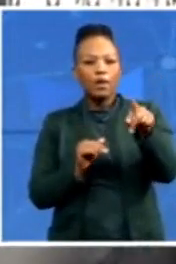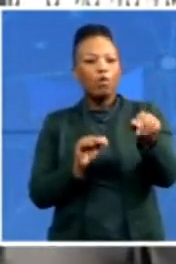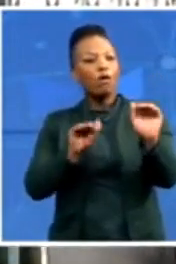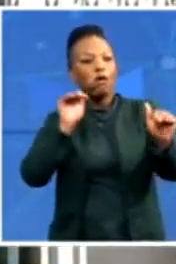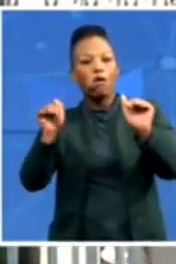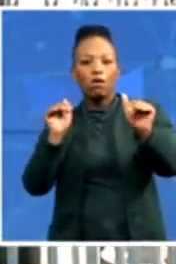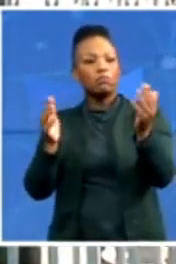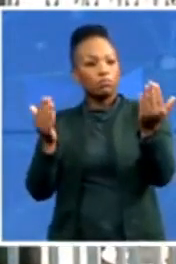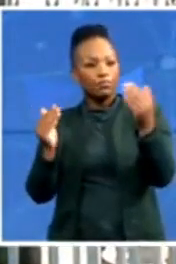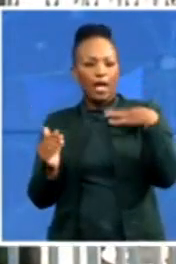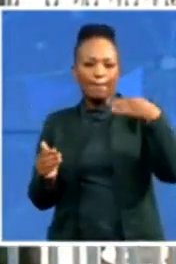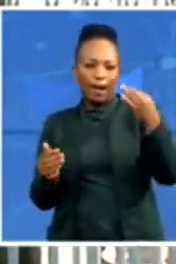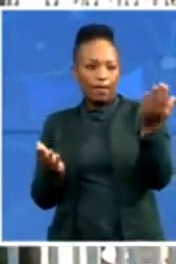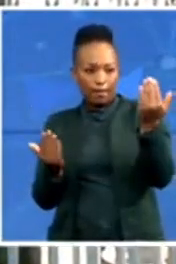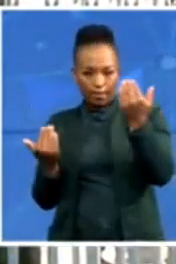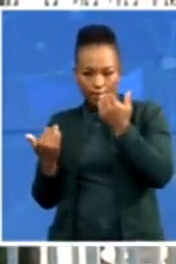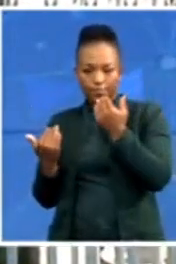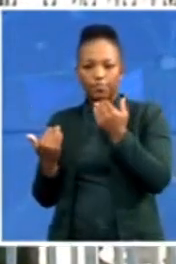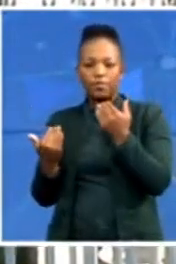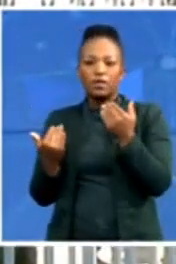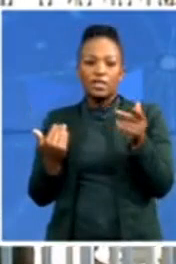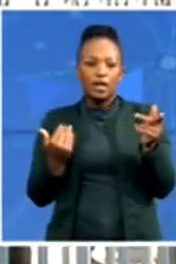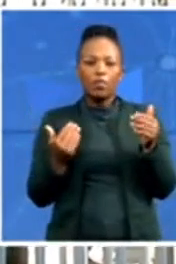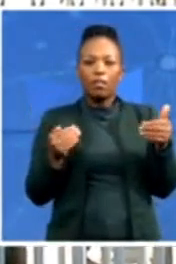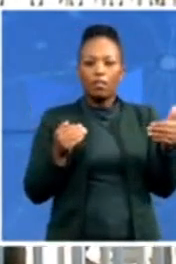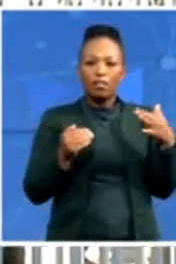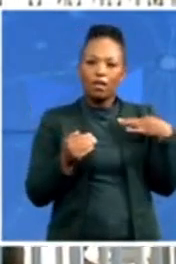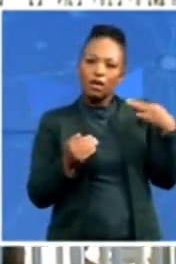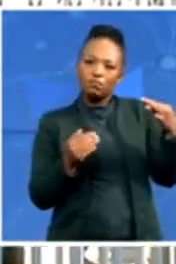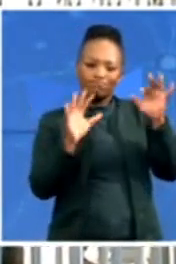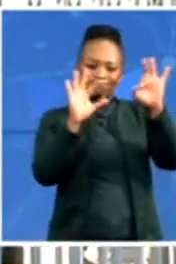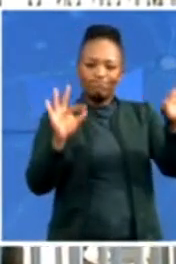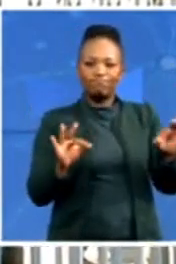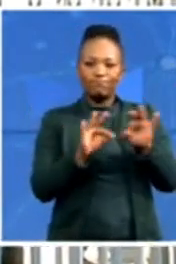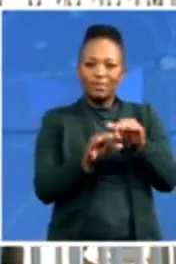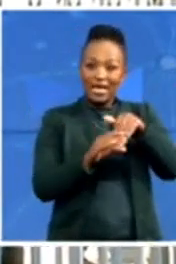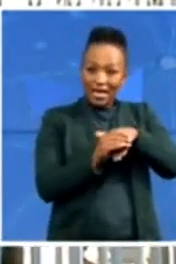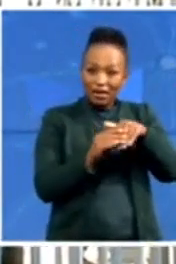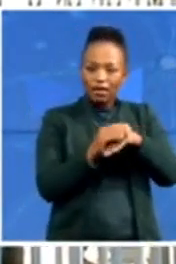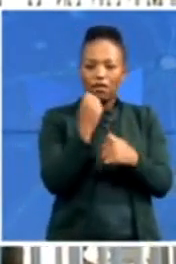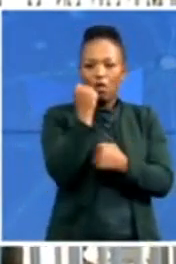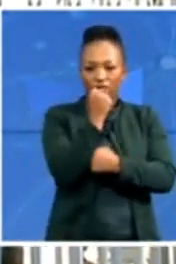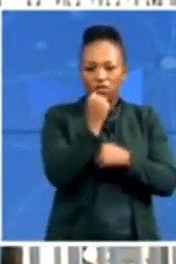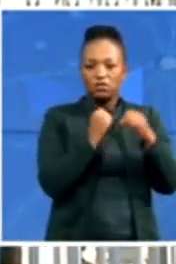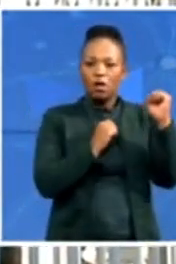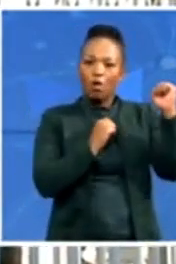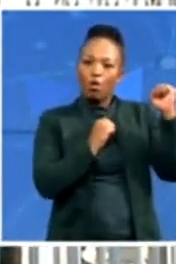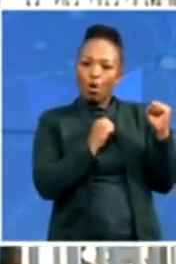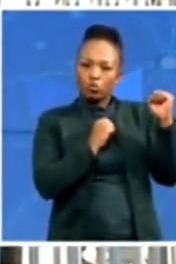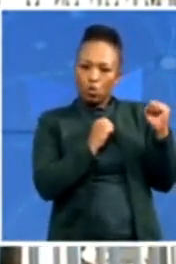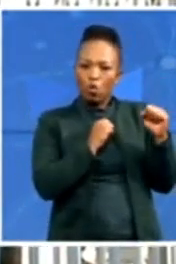so that they can facilitate the application from inside the Lottery Commission. And once the money has been transferred, they are